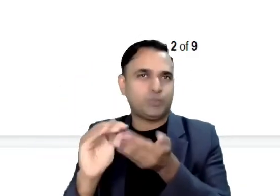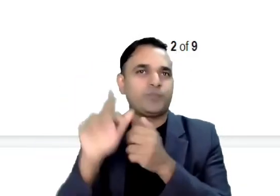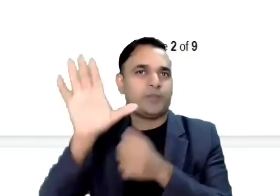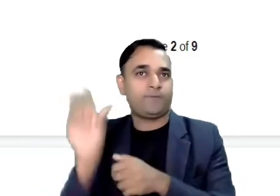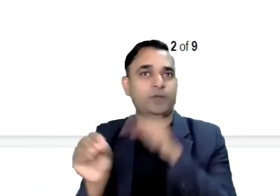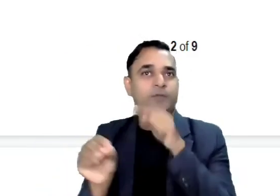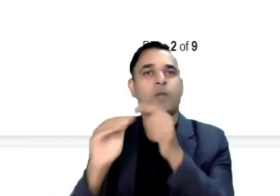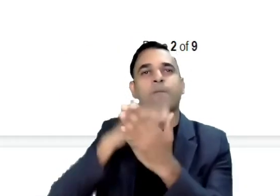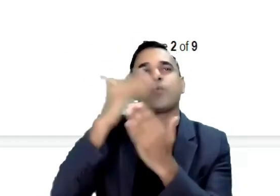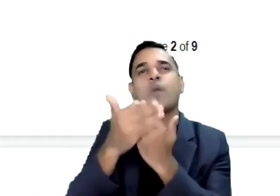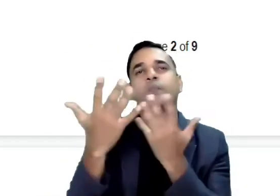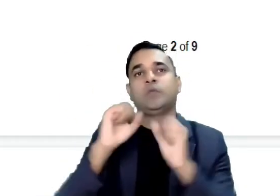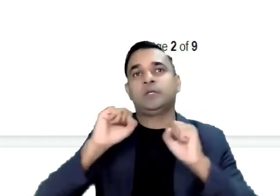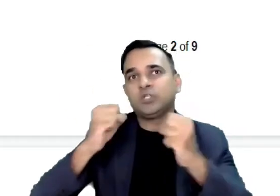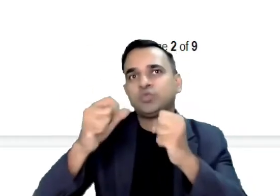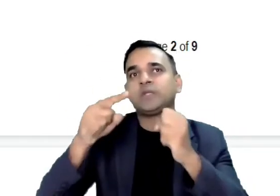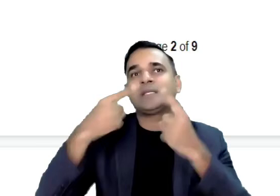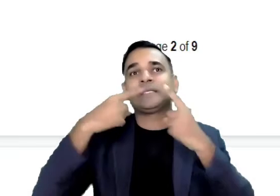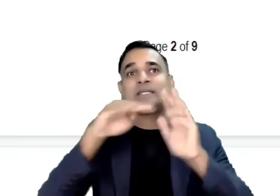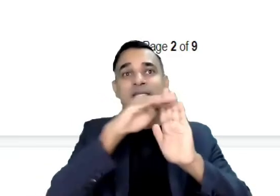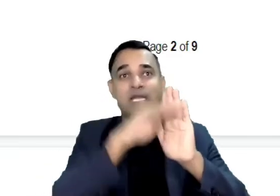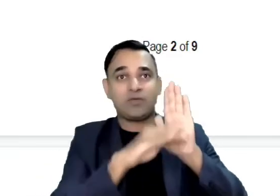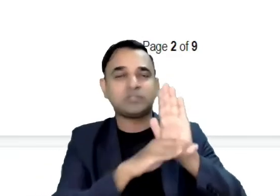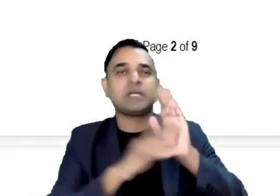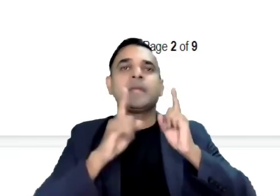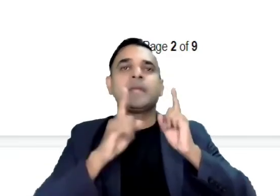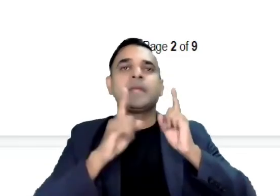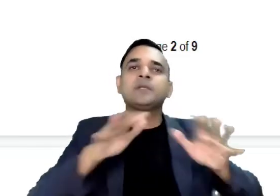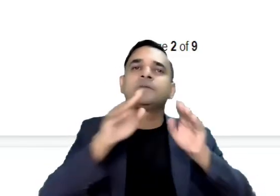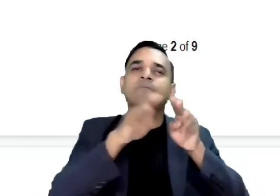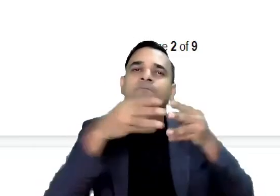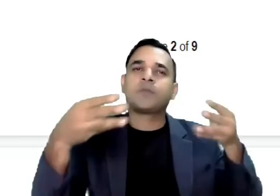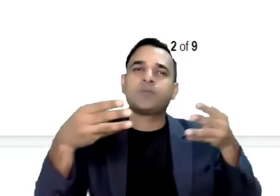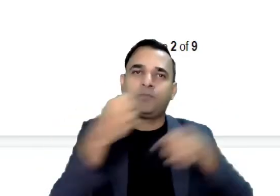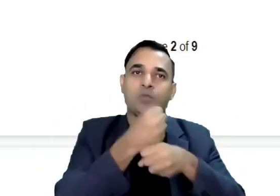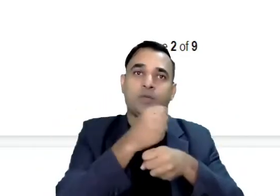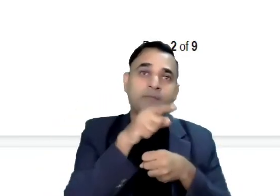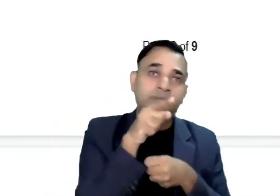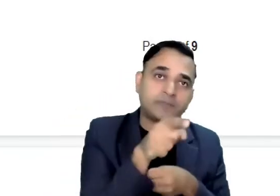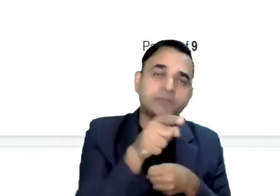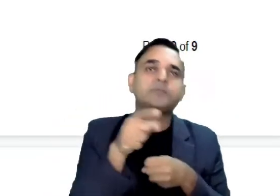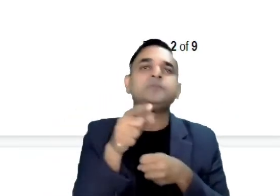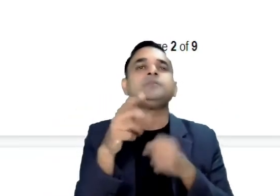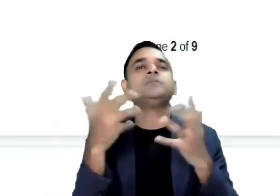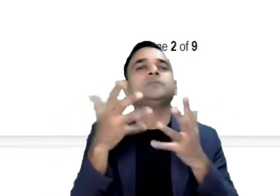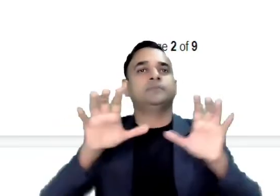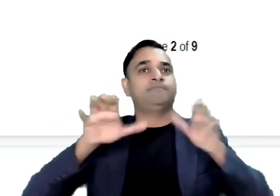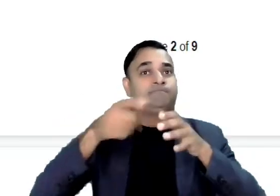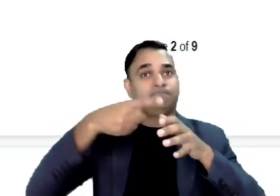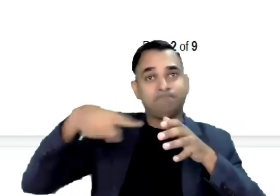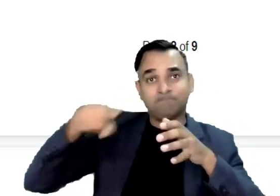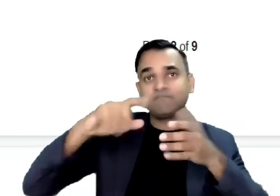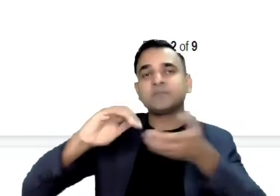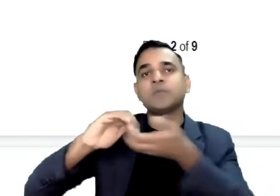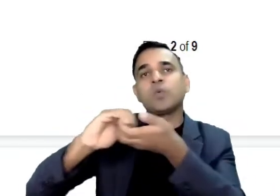Development, Water, and Environment of the African Union, endorsing the Tunis Declaration on accelerating